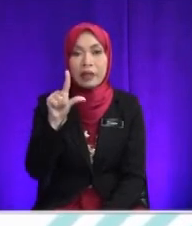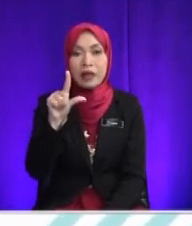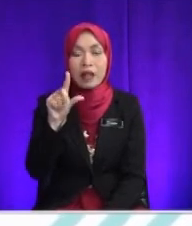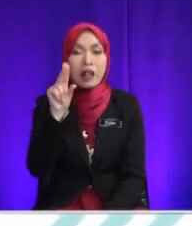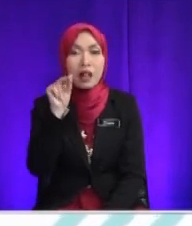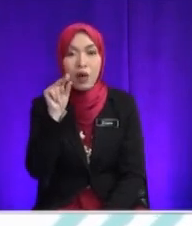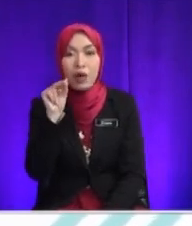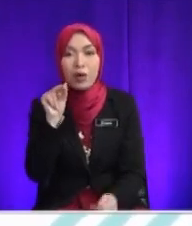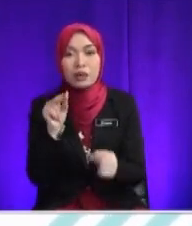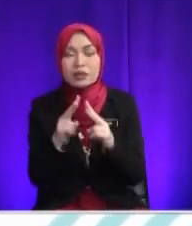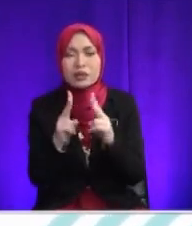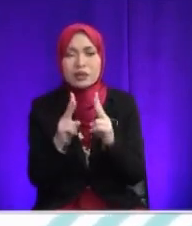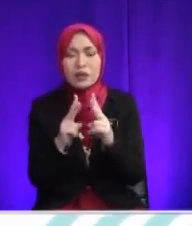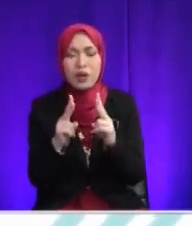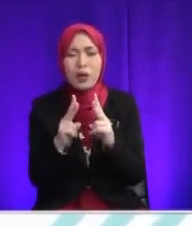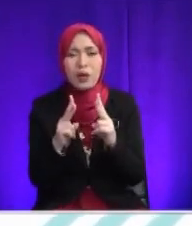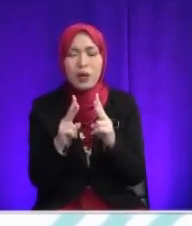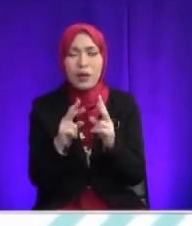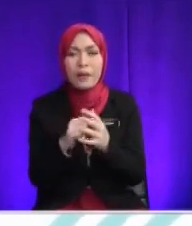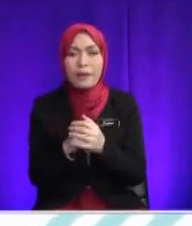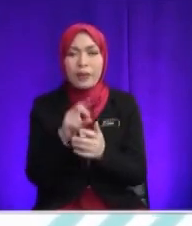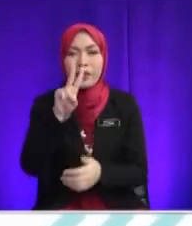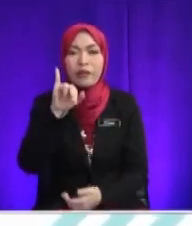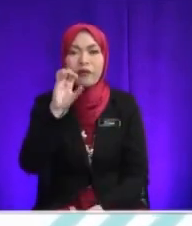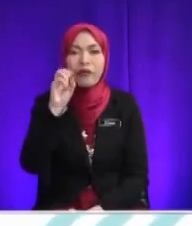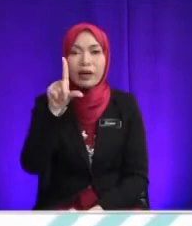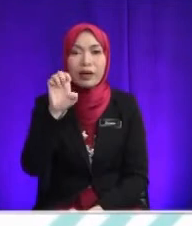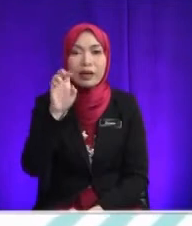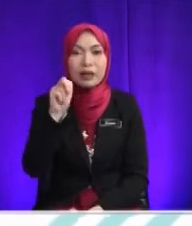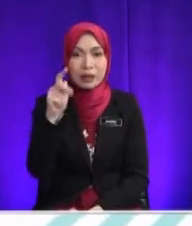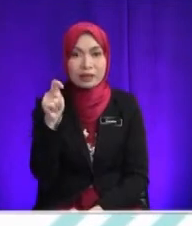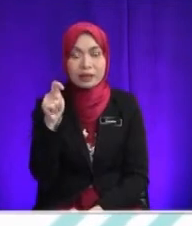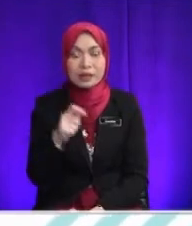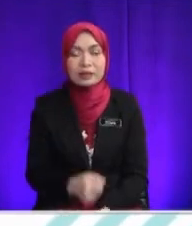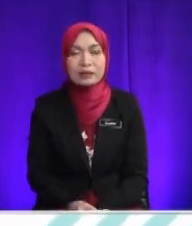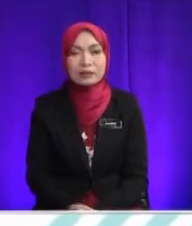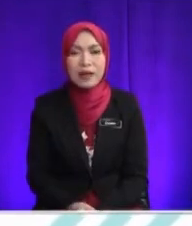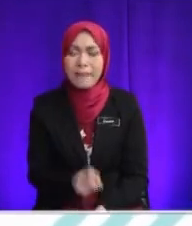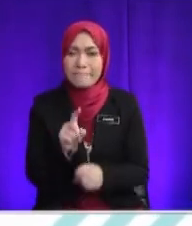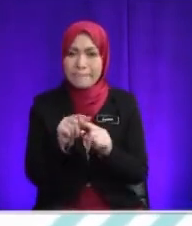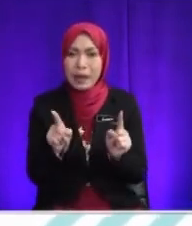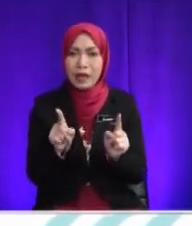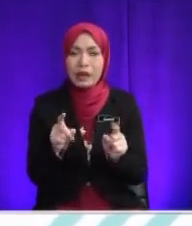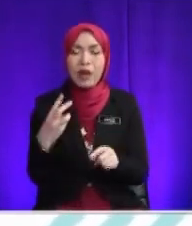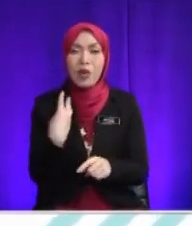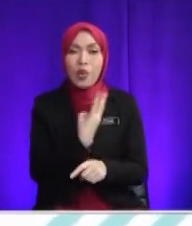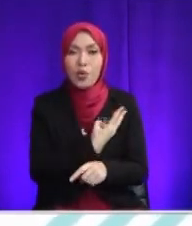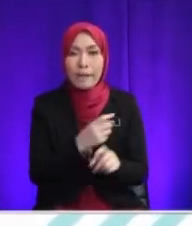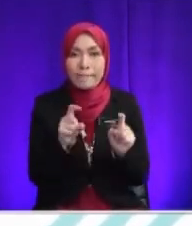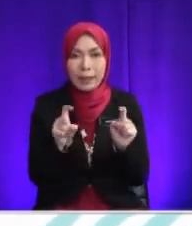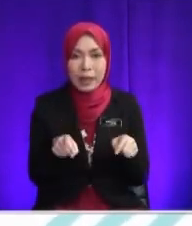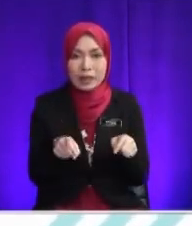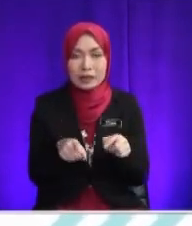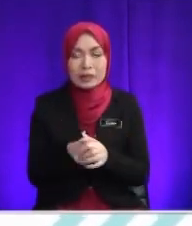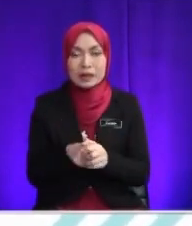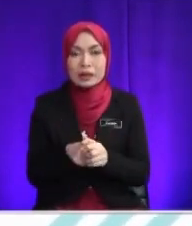have for answer B, we should probably make sure we keep the doors and windows locked. So it is mentioned over there. So we can see that